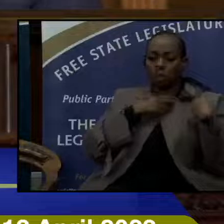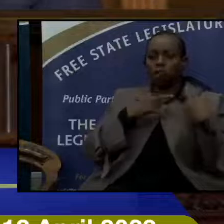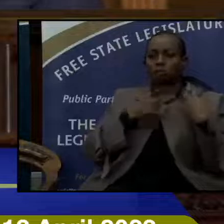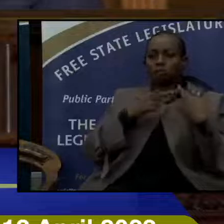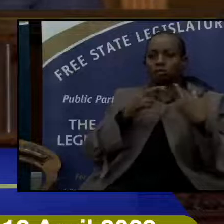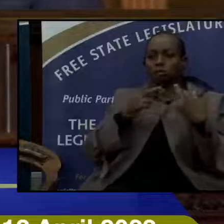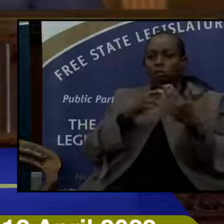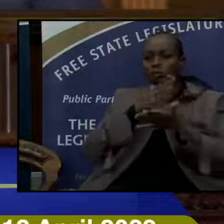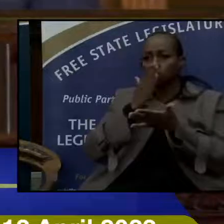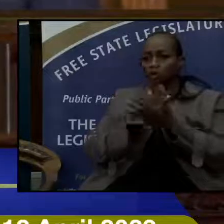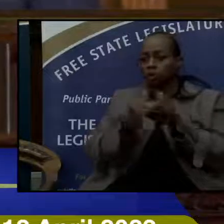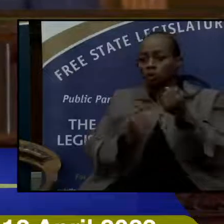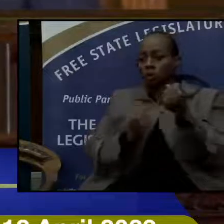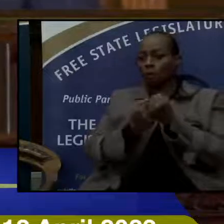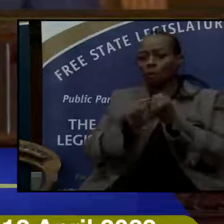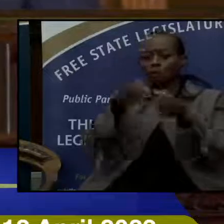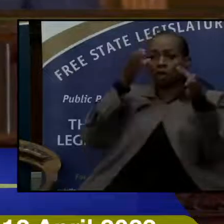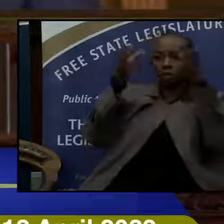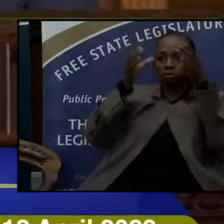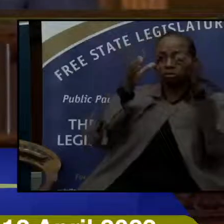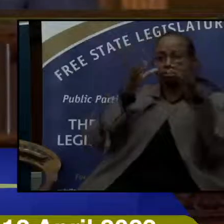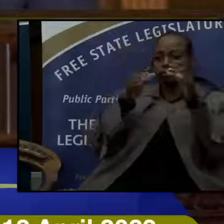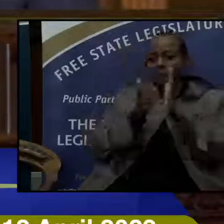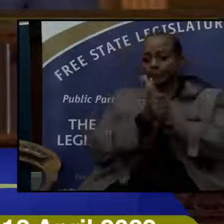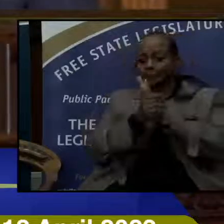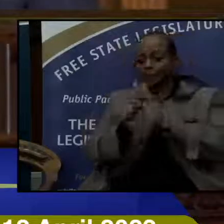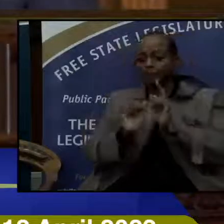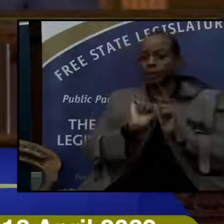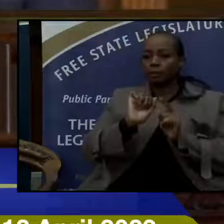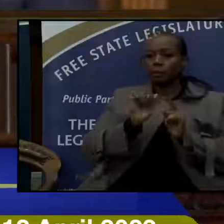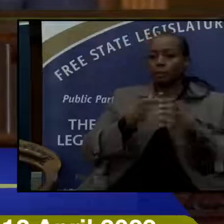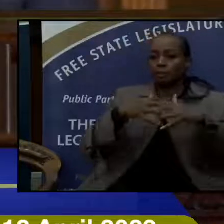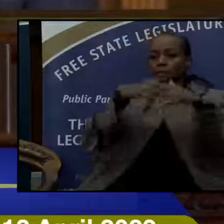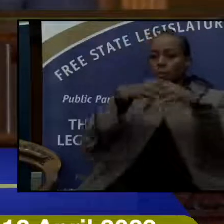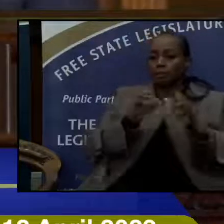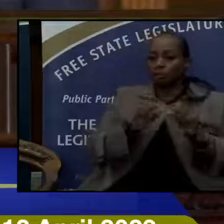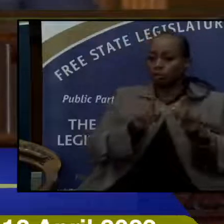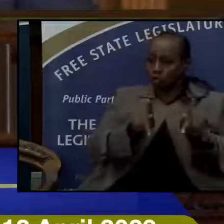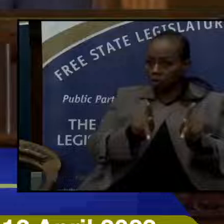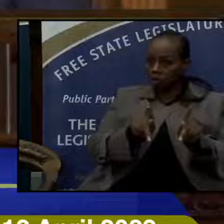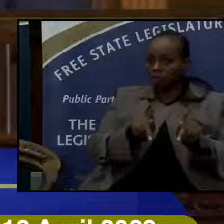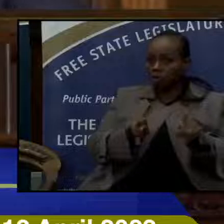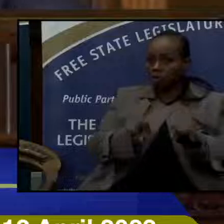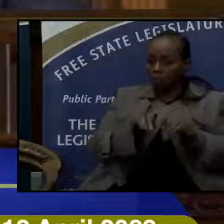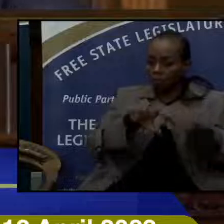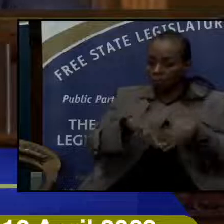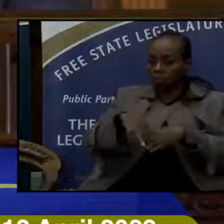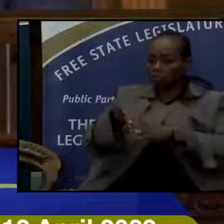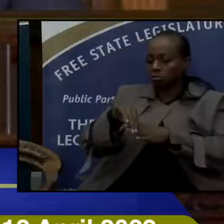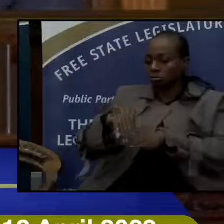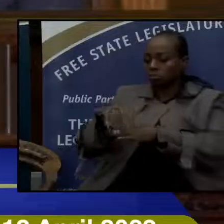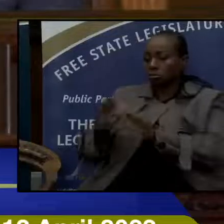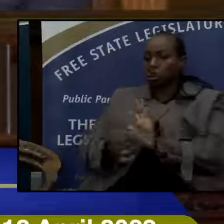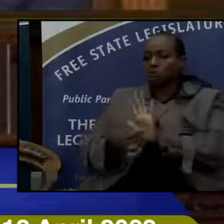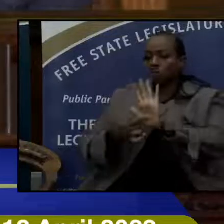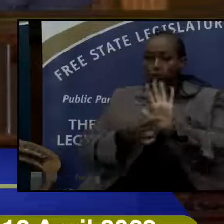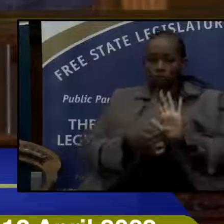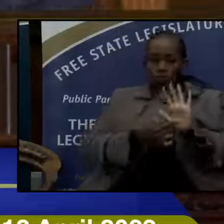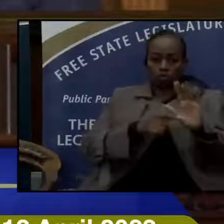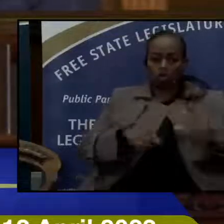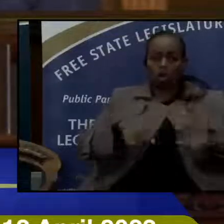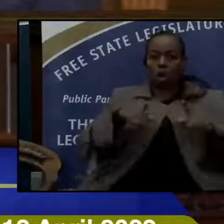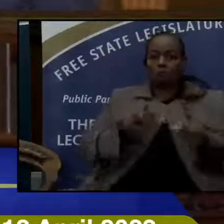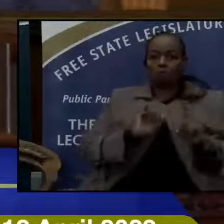their creativity, nurture their skills, create opportunities, and guide them through